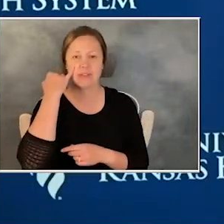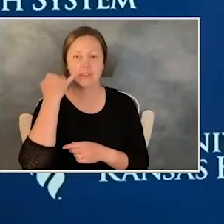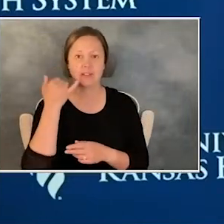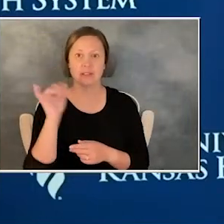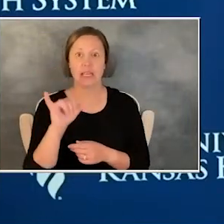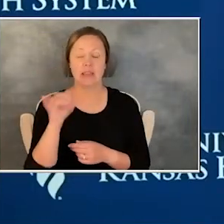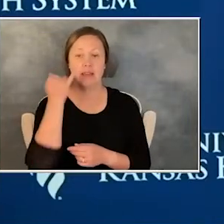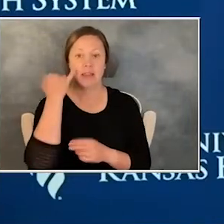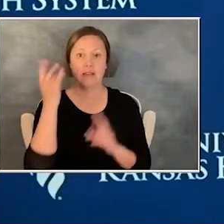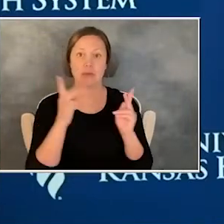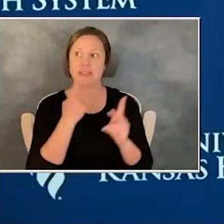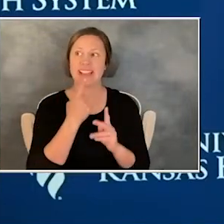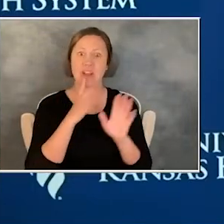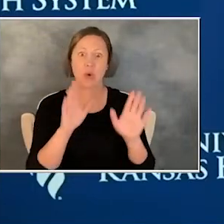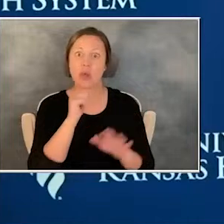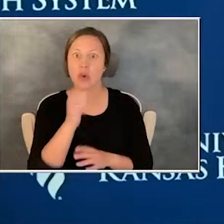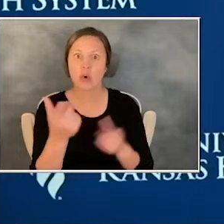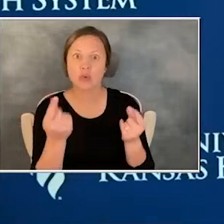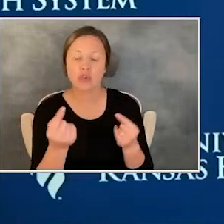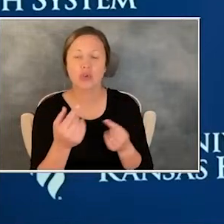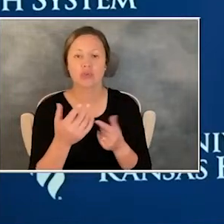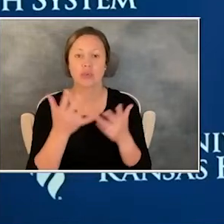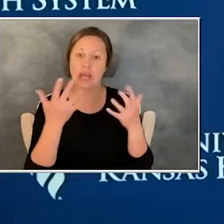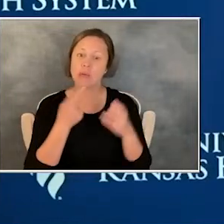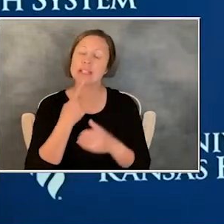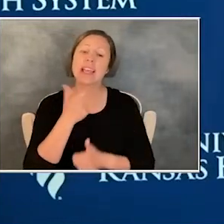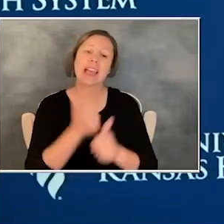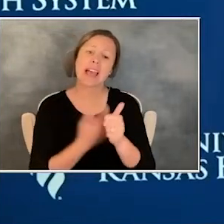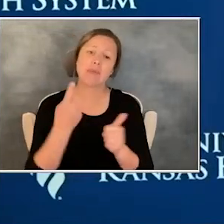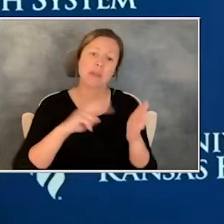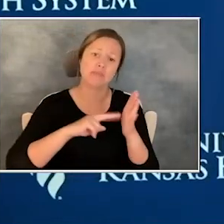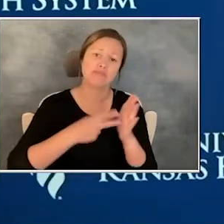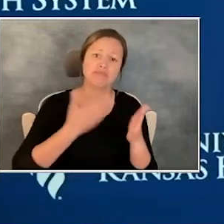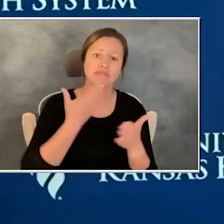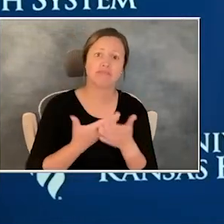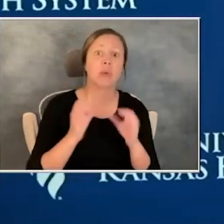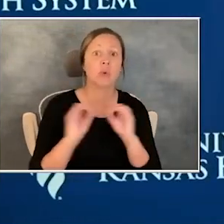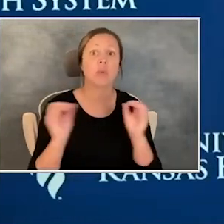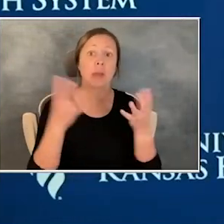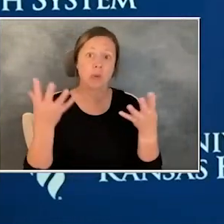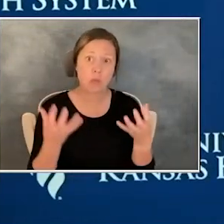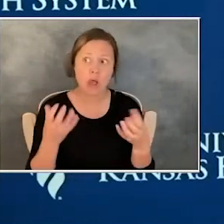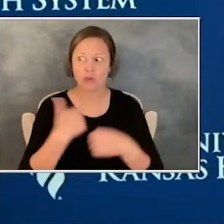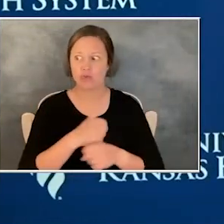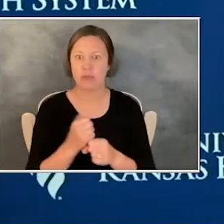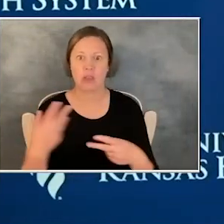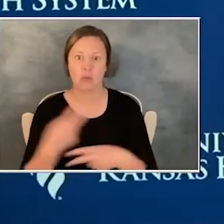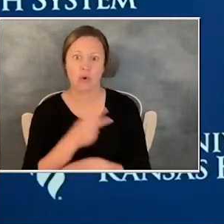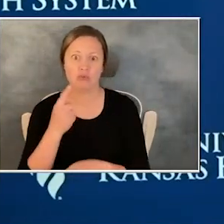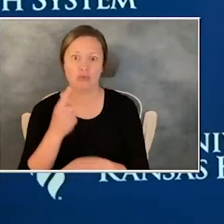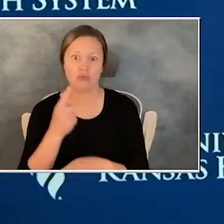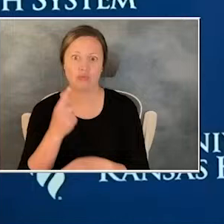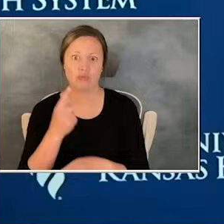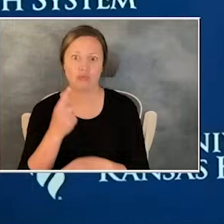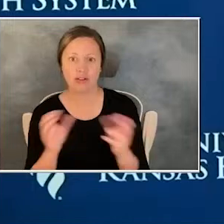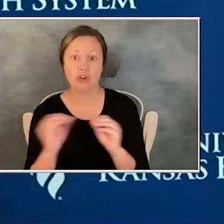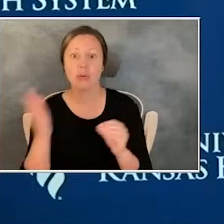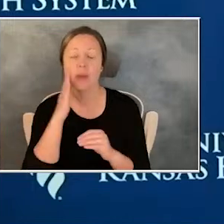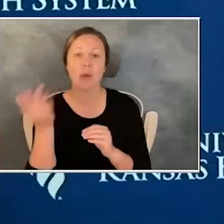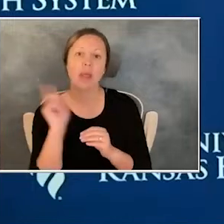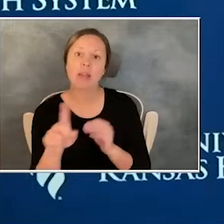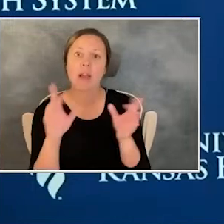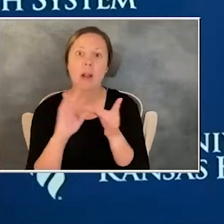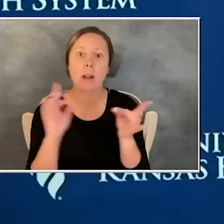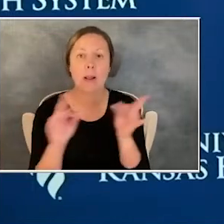want to preface this by saying everybody means well. Nobody wants to make it worse, right? Nobody's going to come up to you and say the absolute worst thing